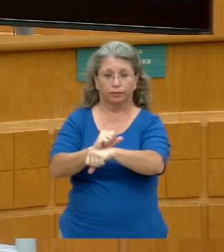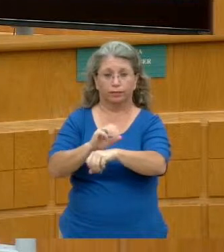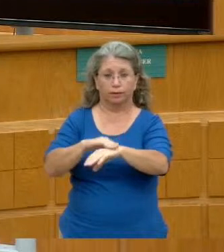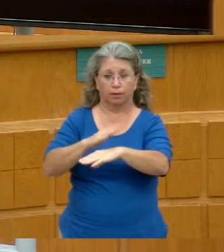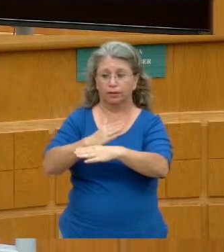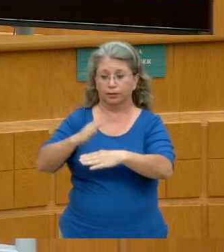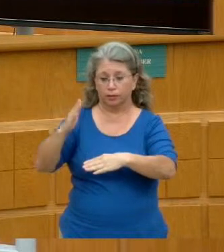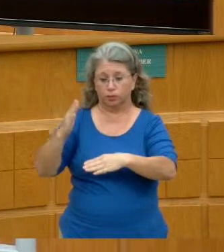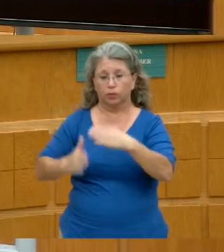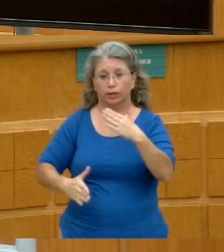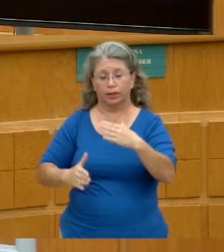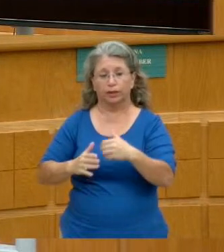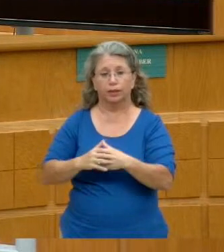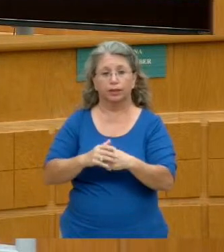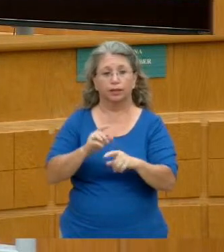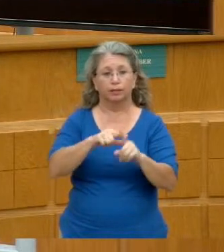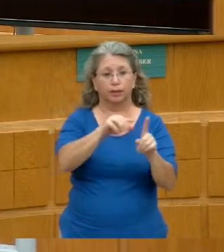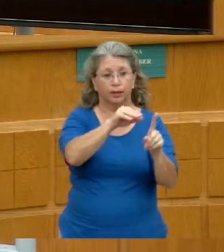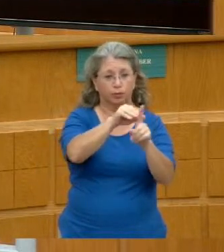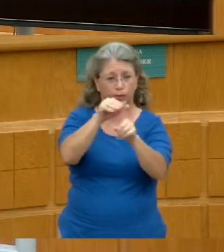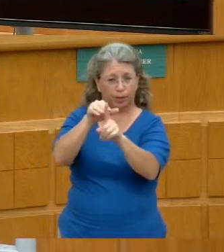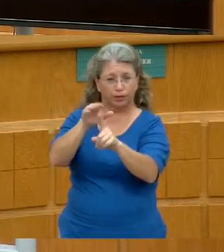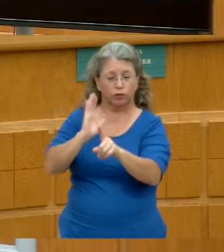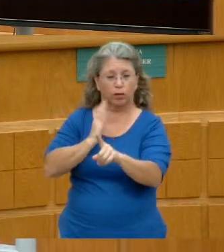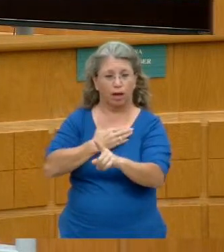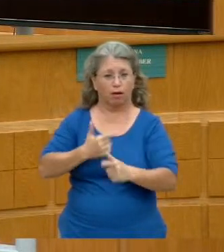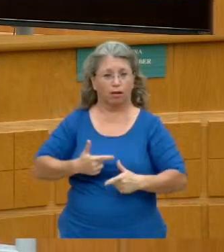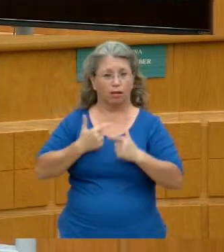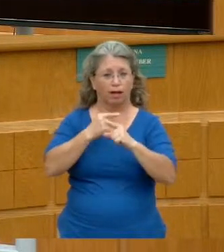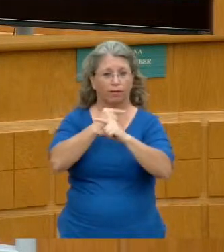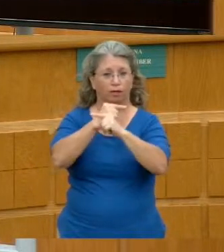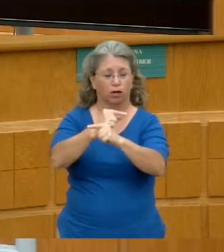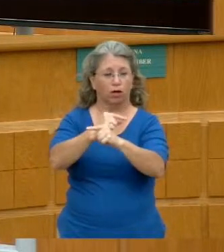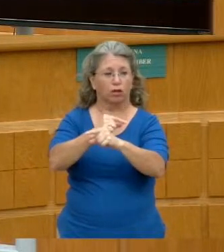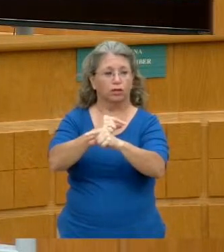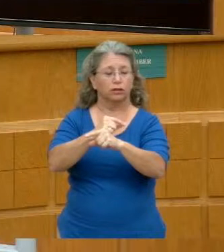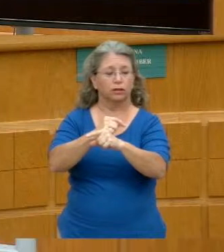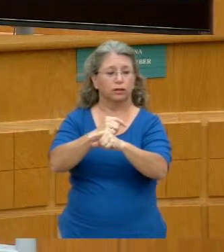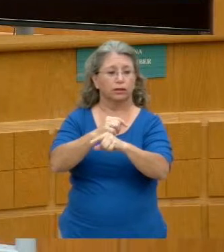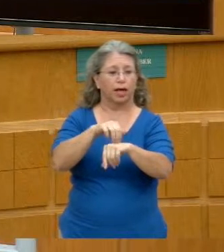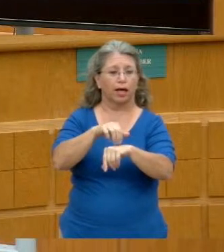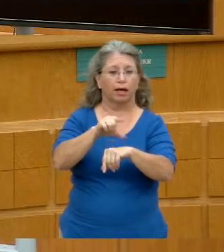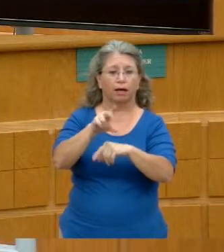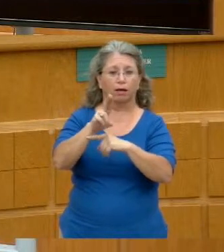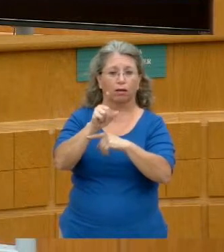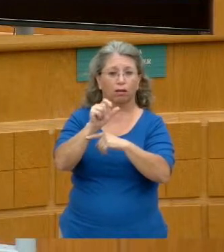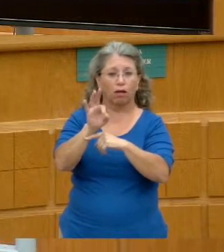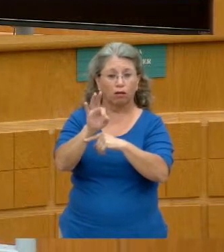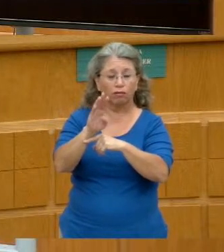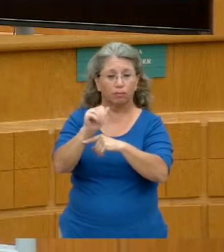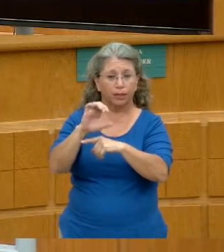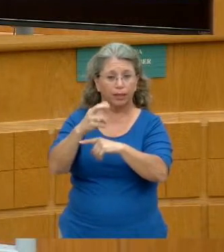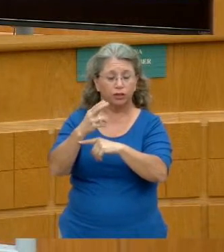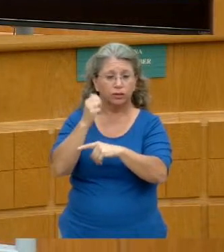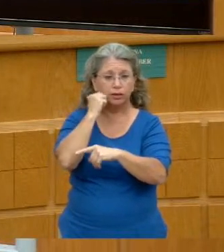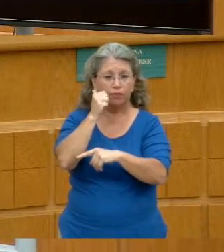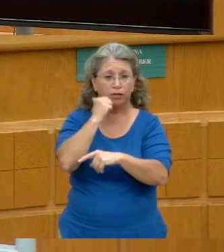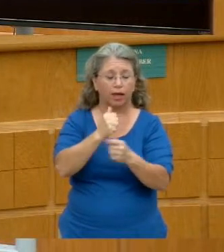period. And just to remind you, our lifeguards at the Gulf beaches is every day of the week, 11 a.m. to 6